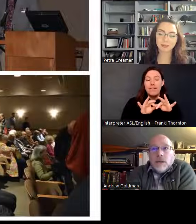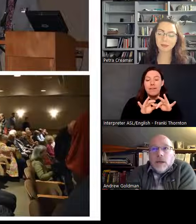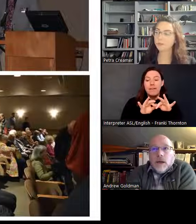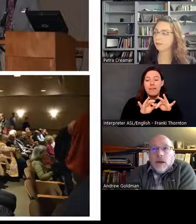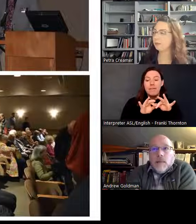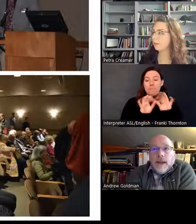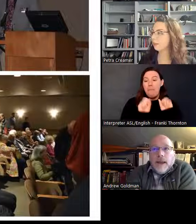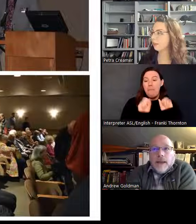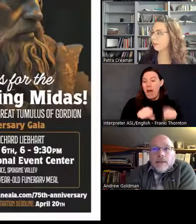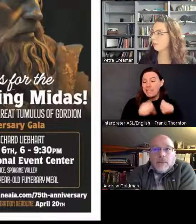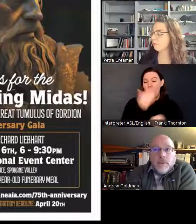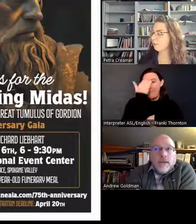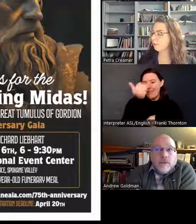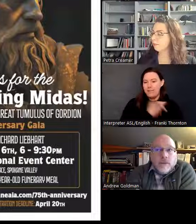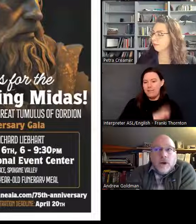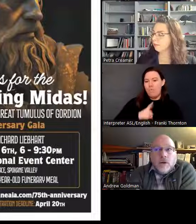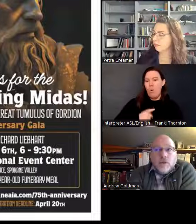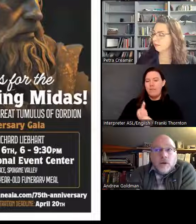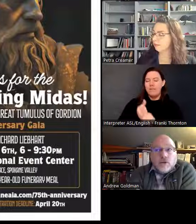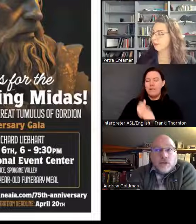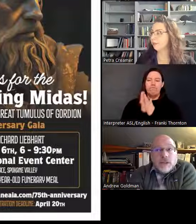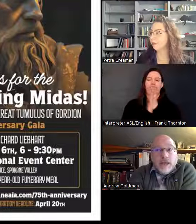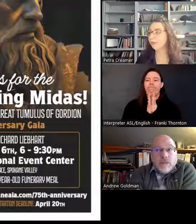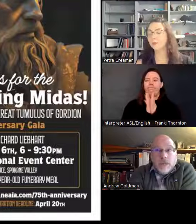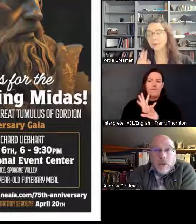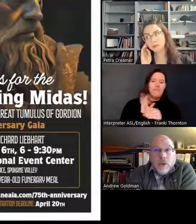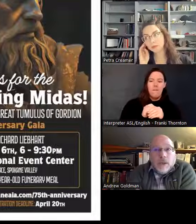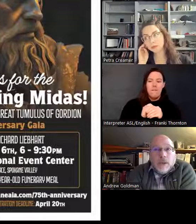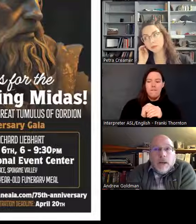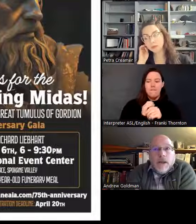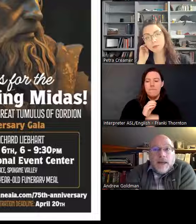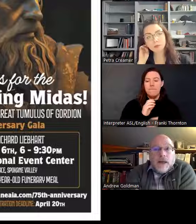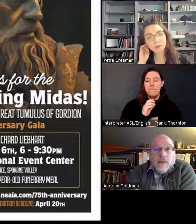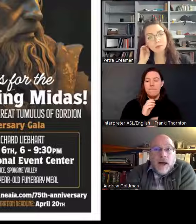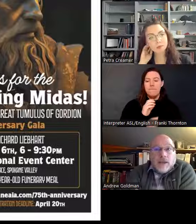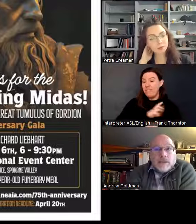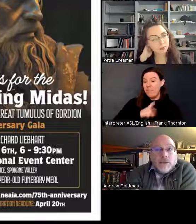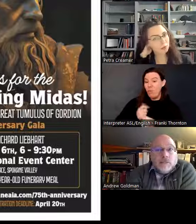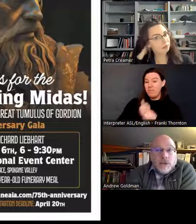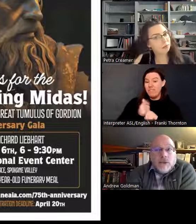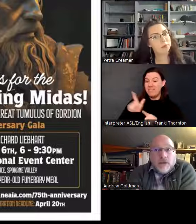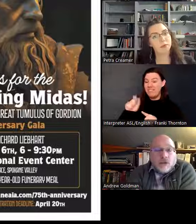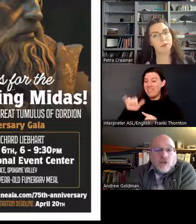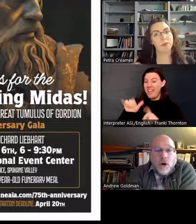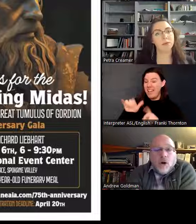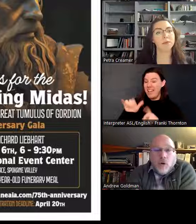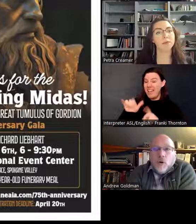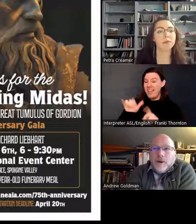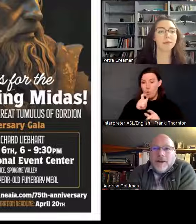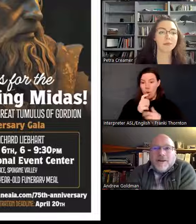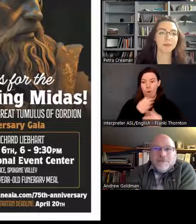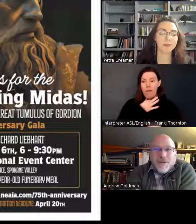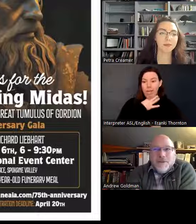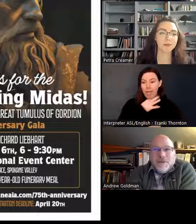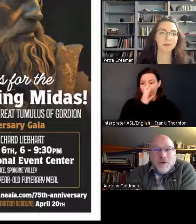participated, and many of them were interested lay people. And I'd advise putting together a strong